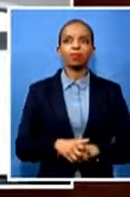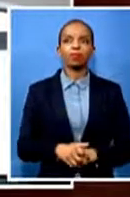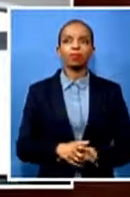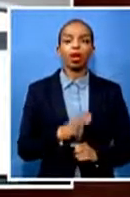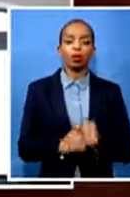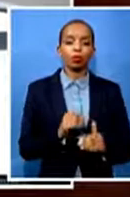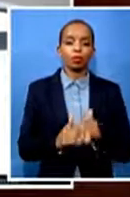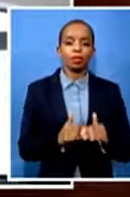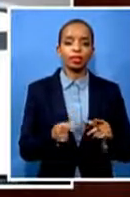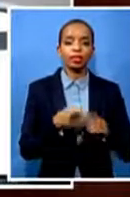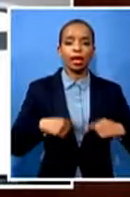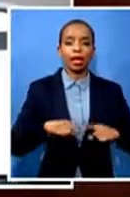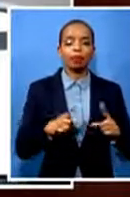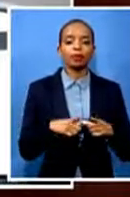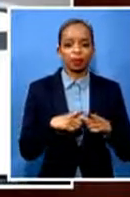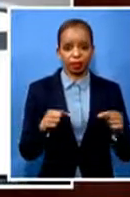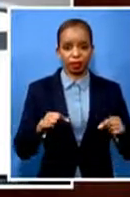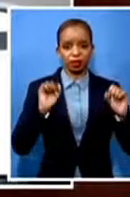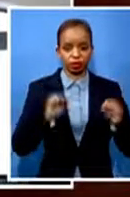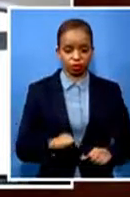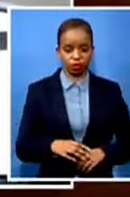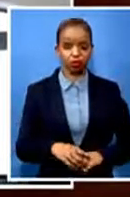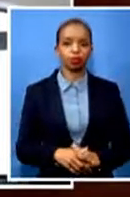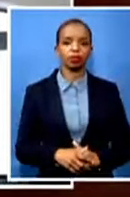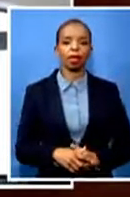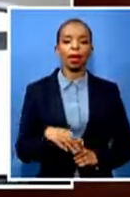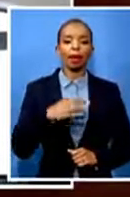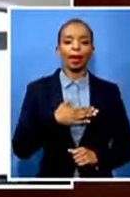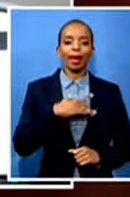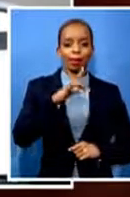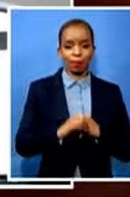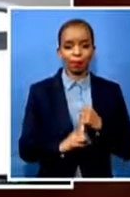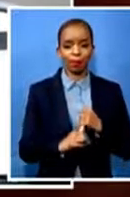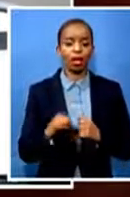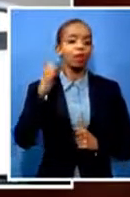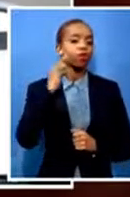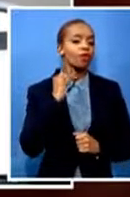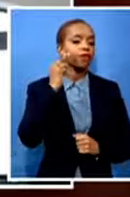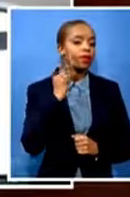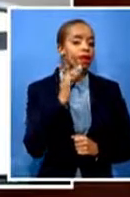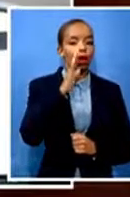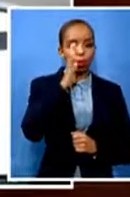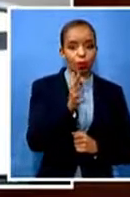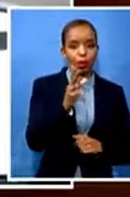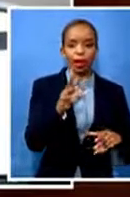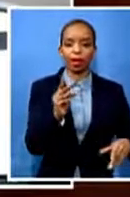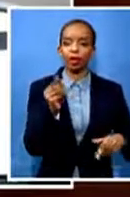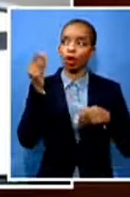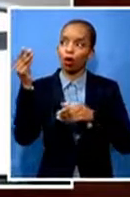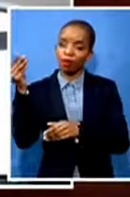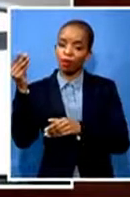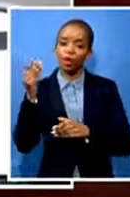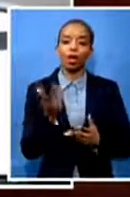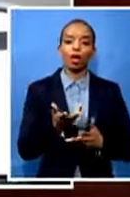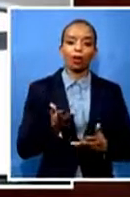November. We will hand over to the IEC to start with their work. But the way we've